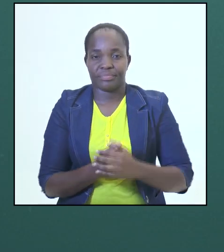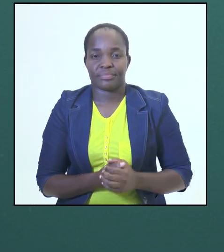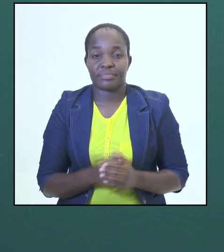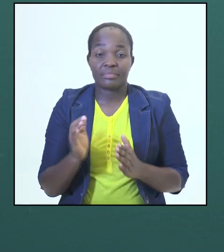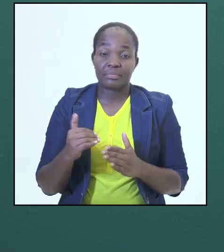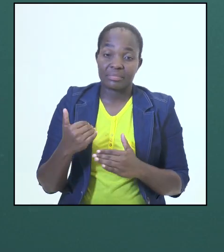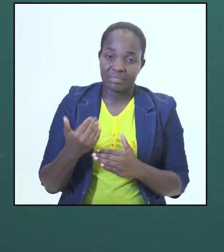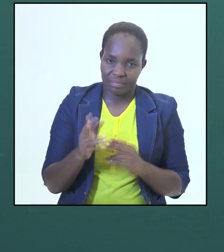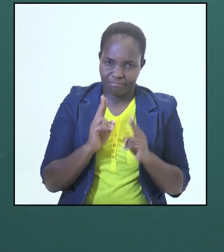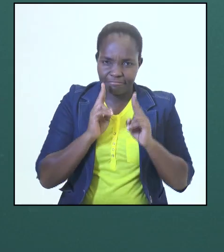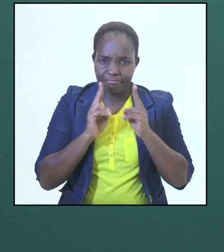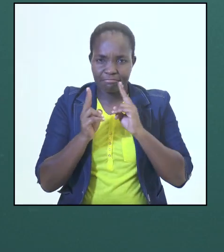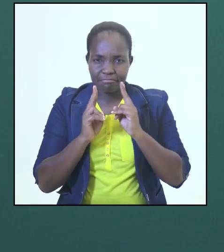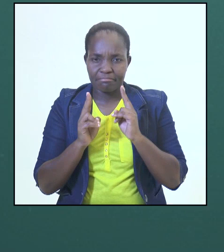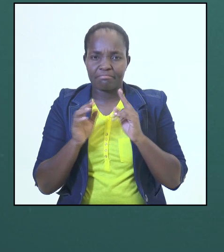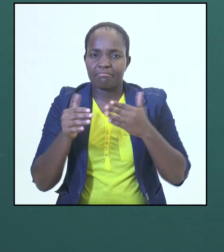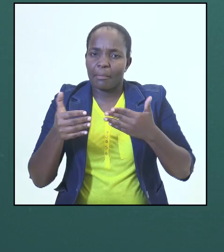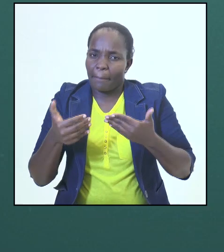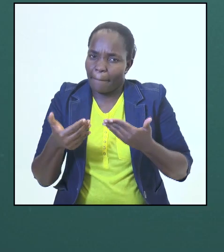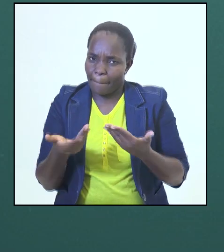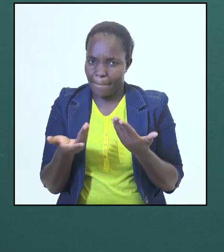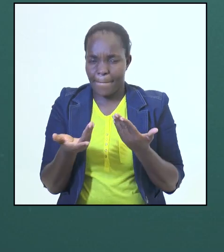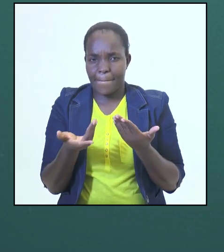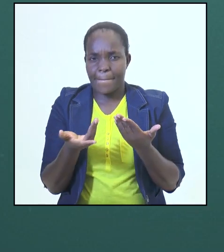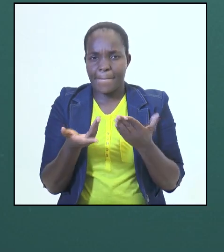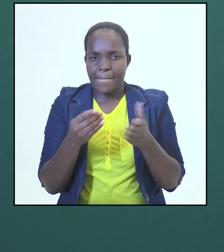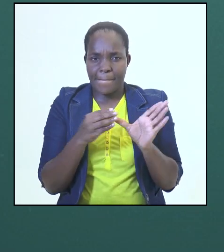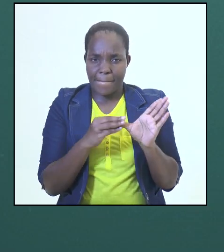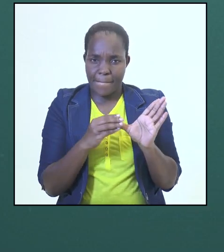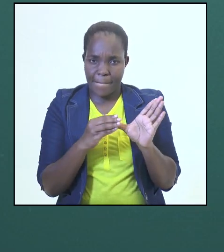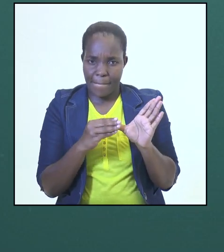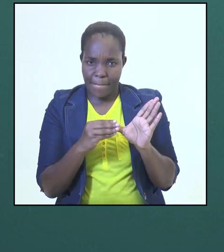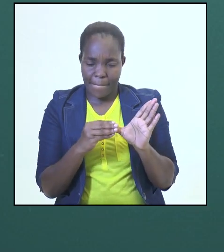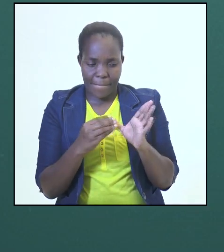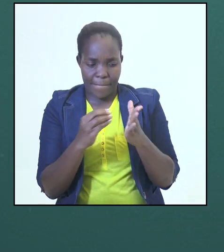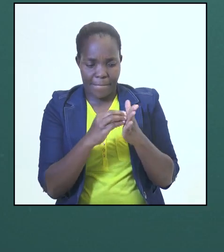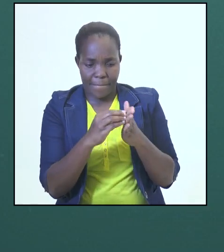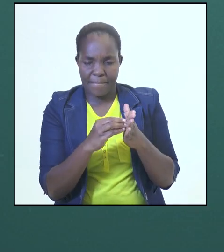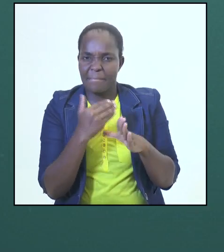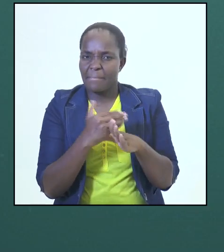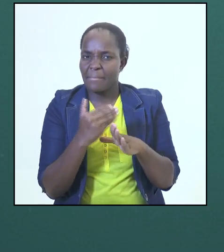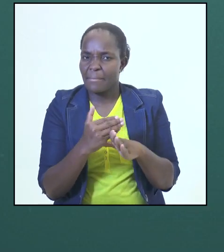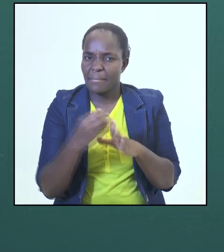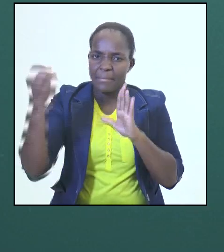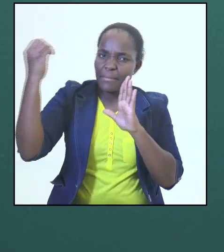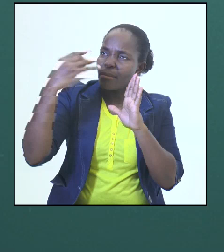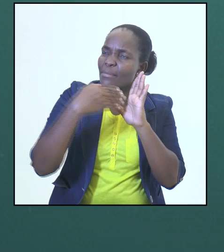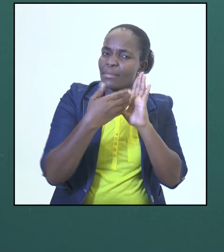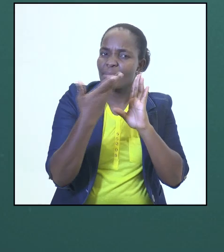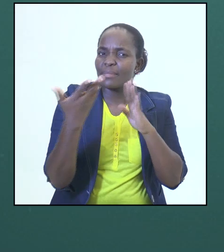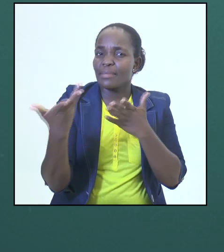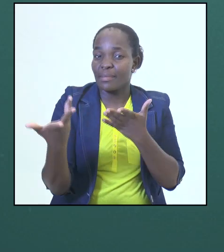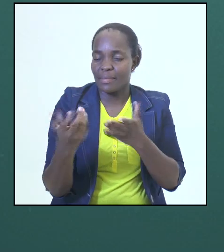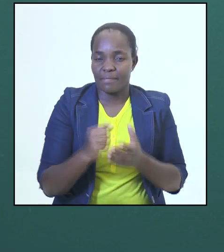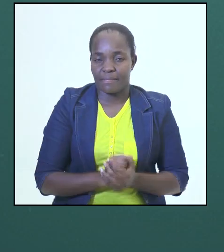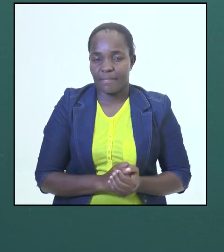to discuss the ways in which the structure of a leaf is adapted to carry out photosynthesis. I will leave you